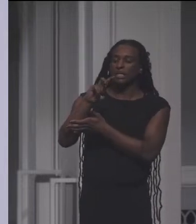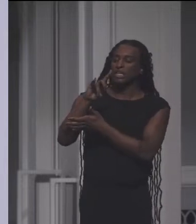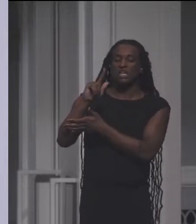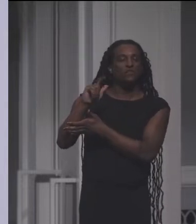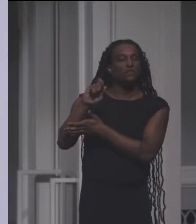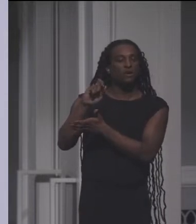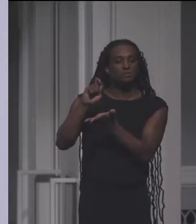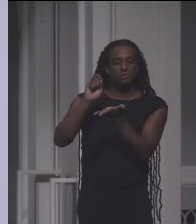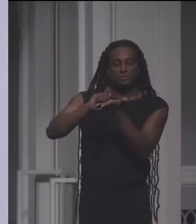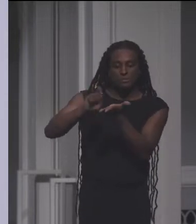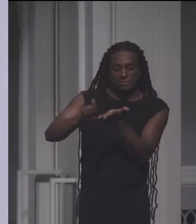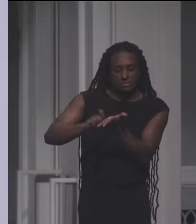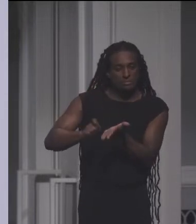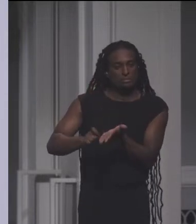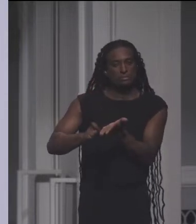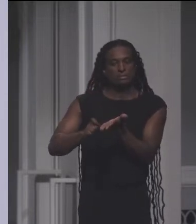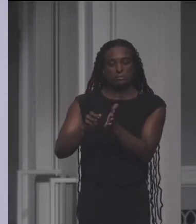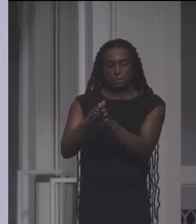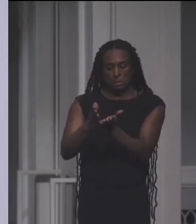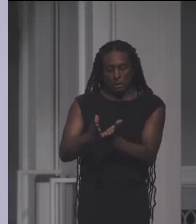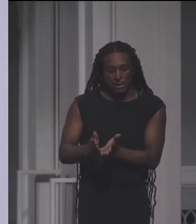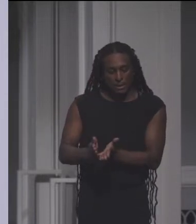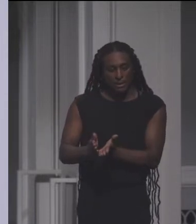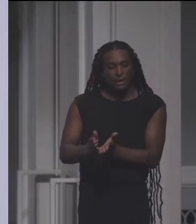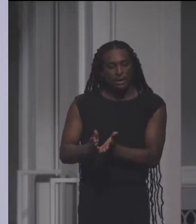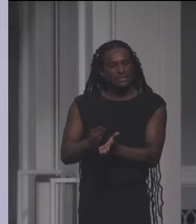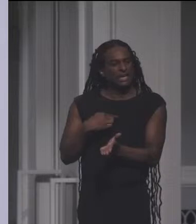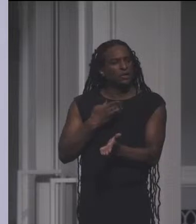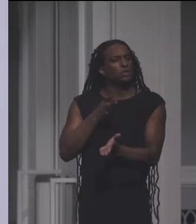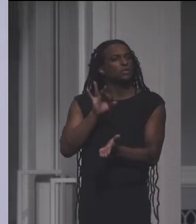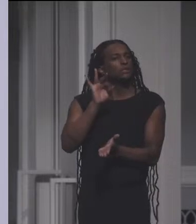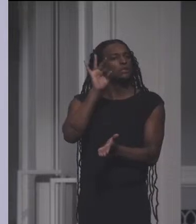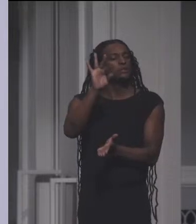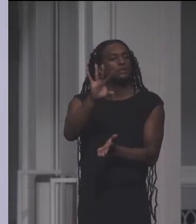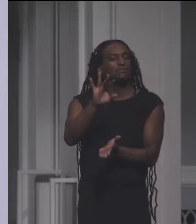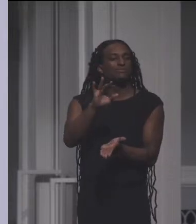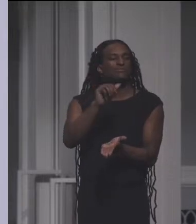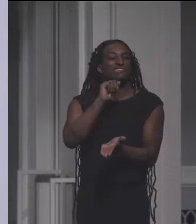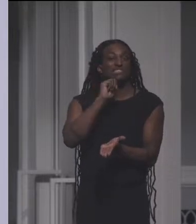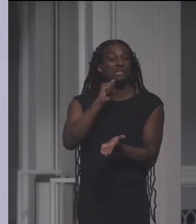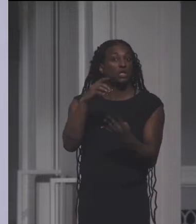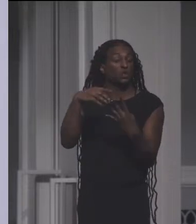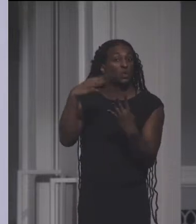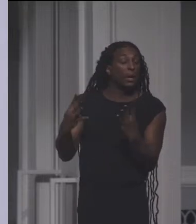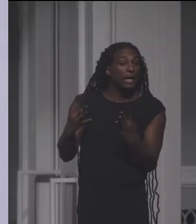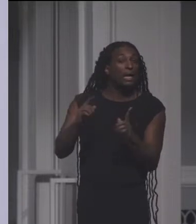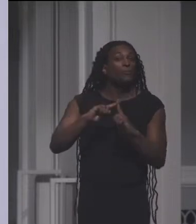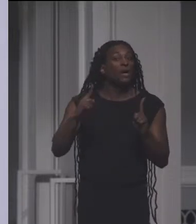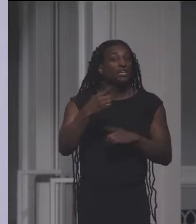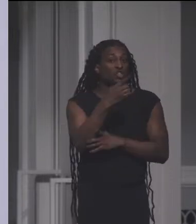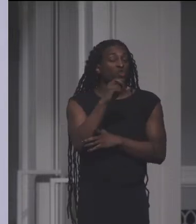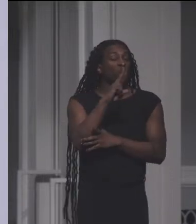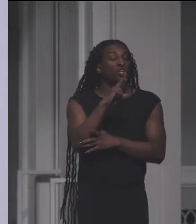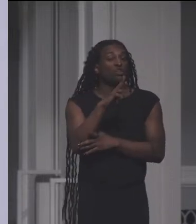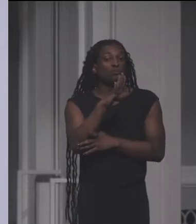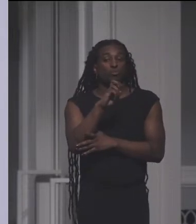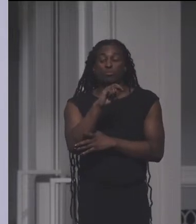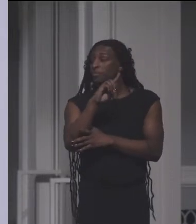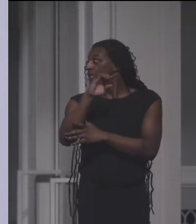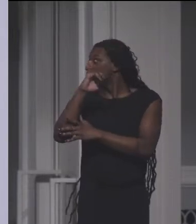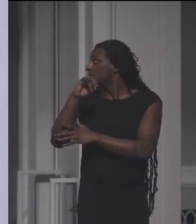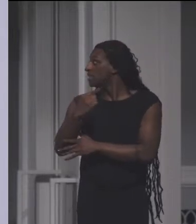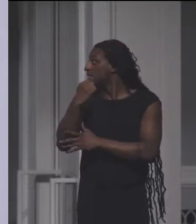but medieval texts. I will mention, this is not necessarily queer, but it's gender bending, the Roman des Silence.